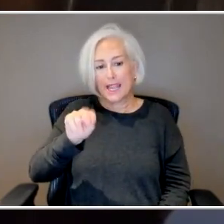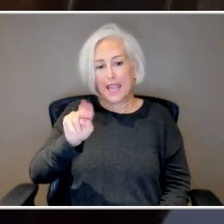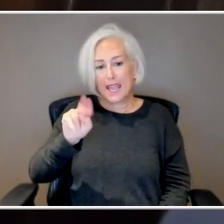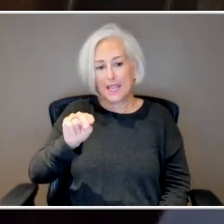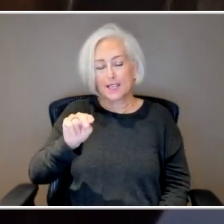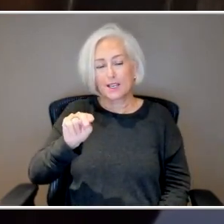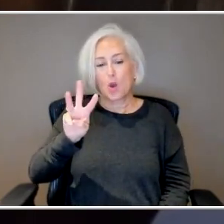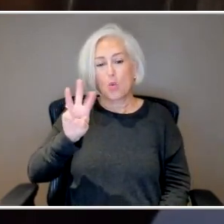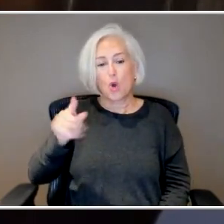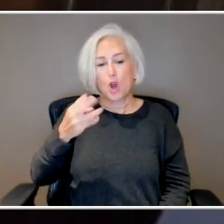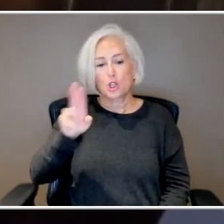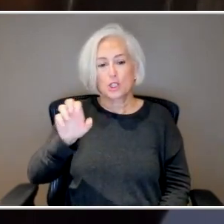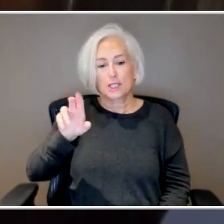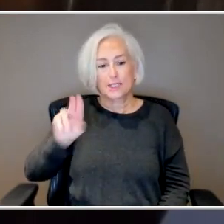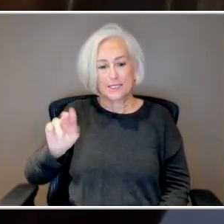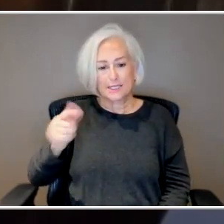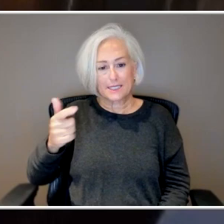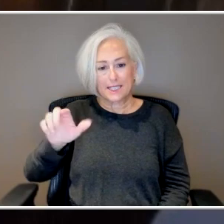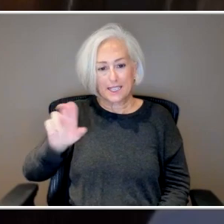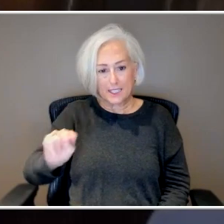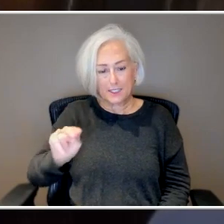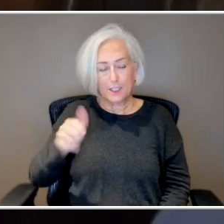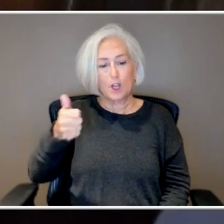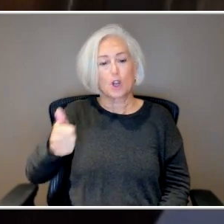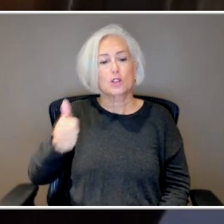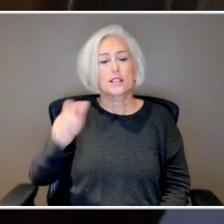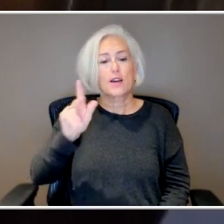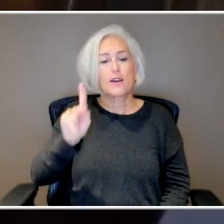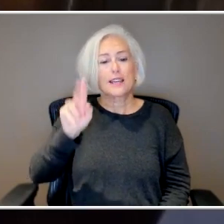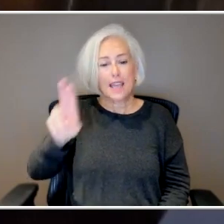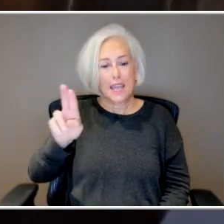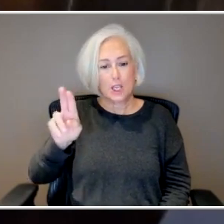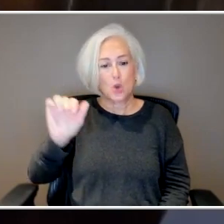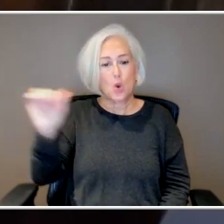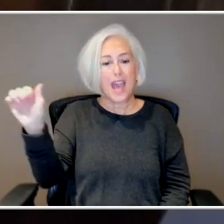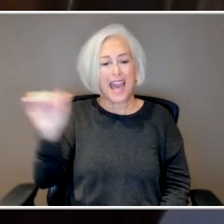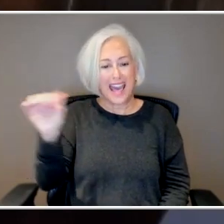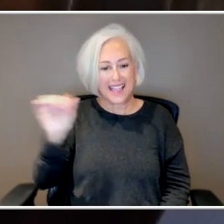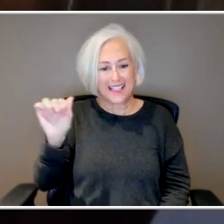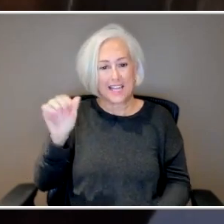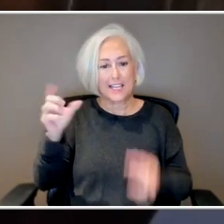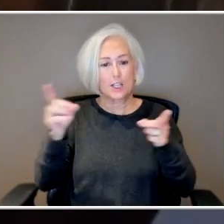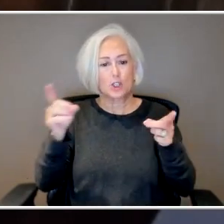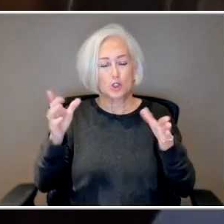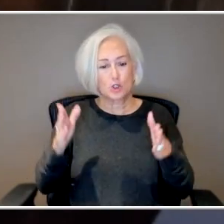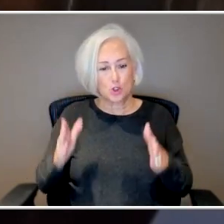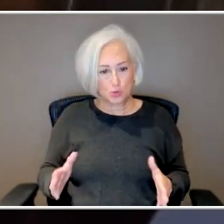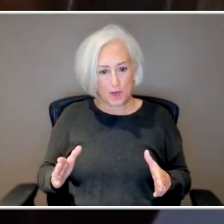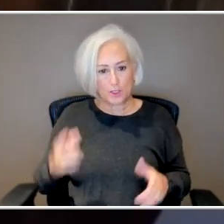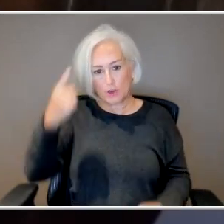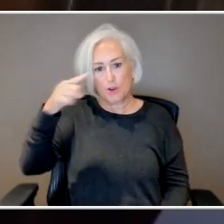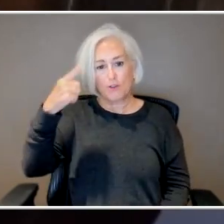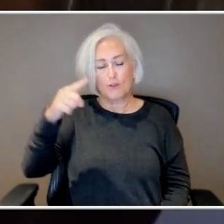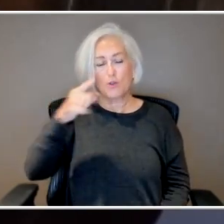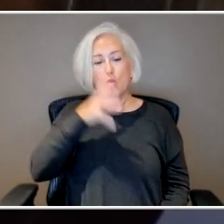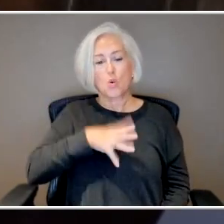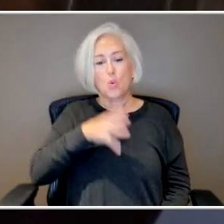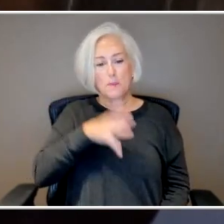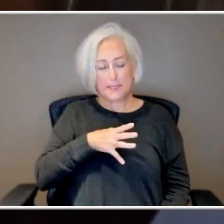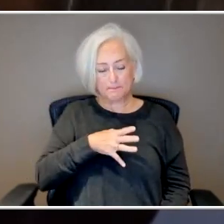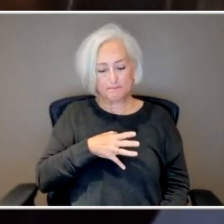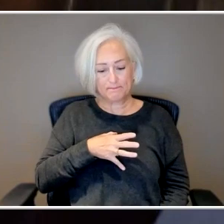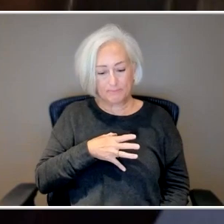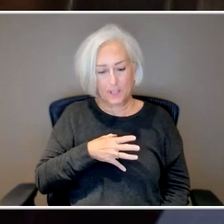was was KU's athletic director for women. And I